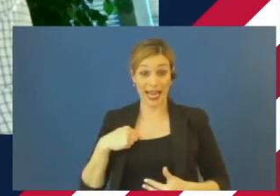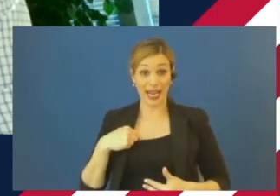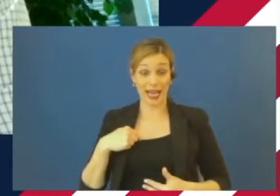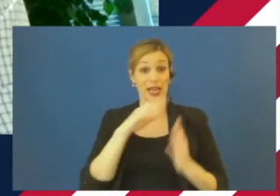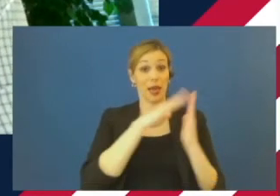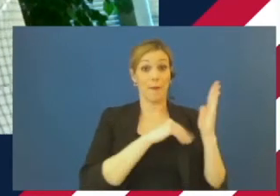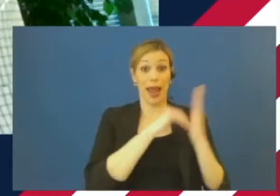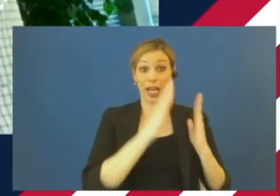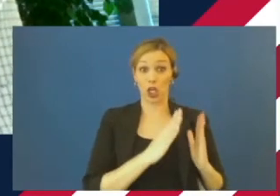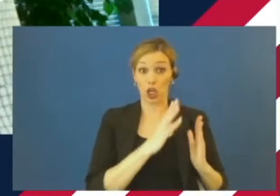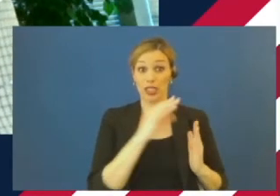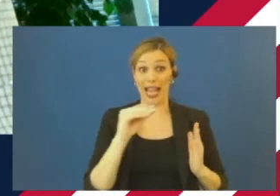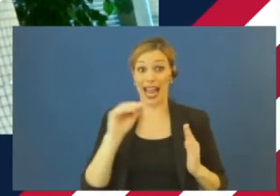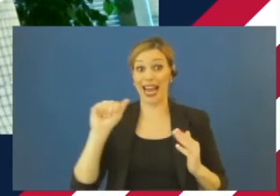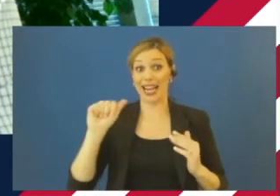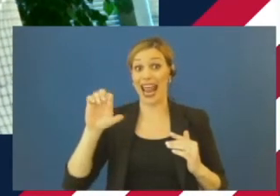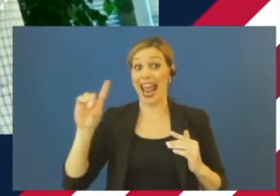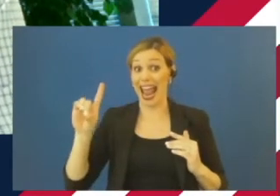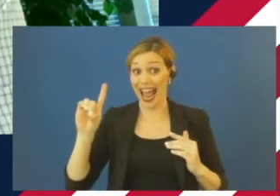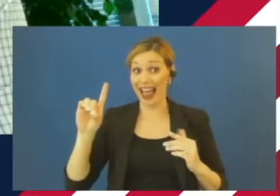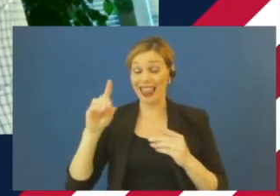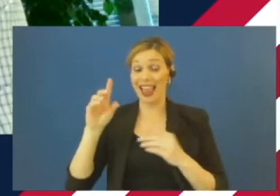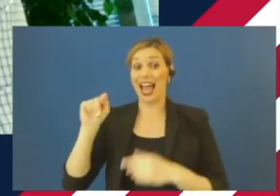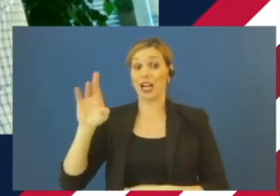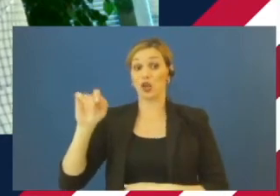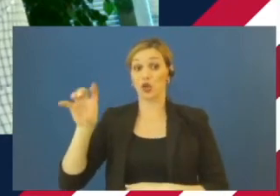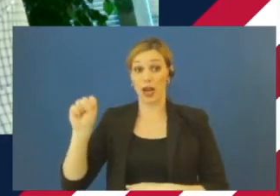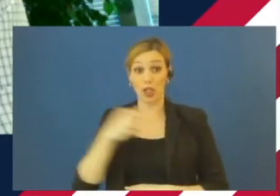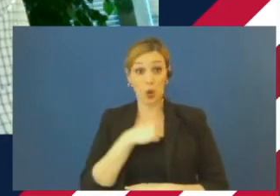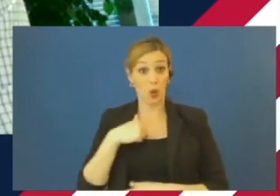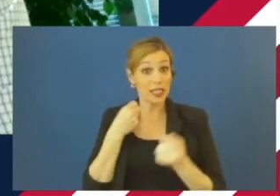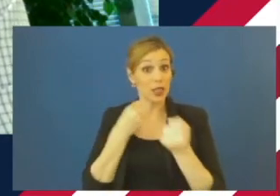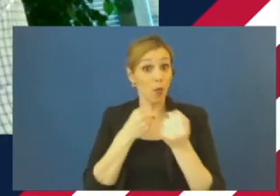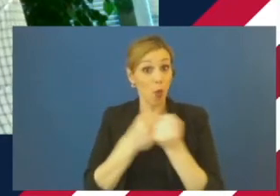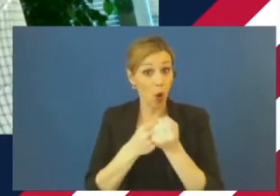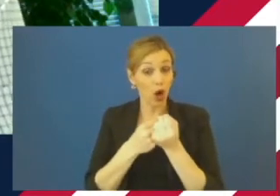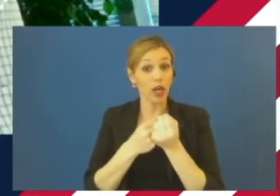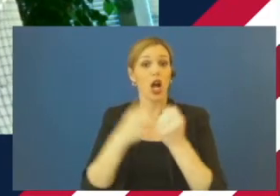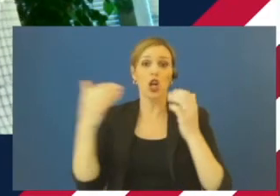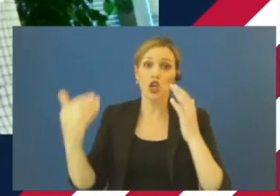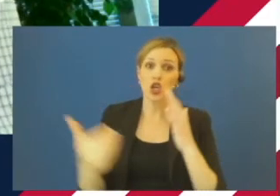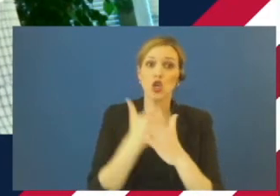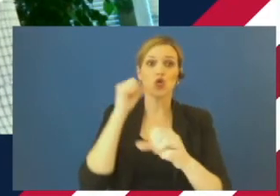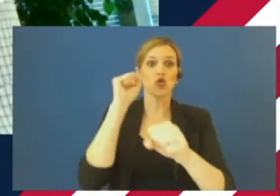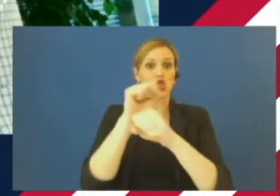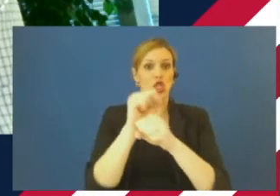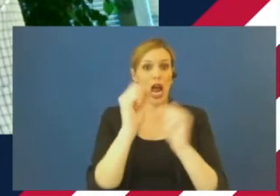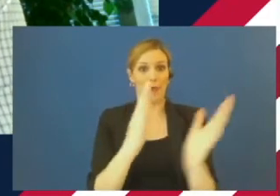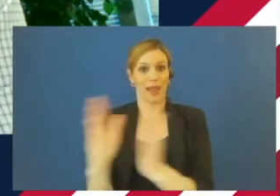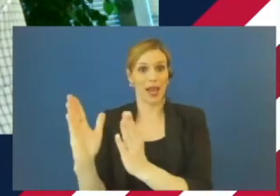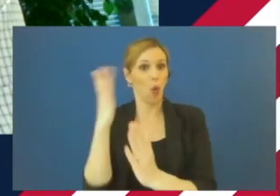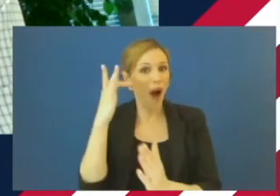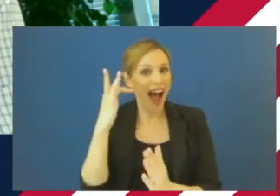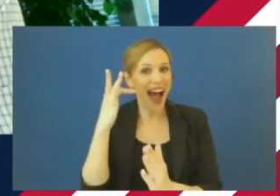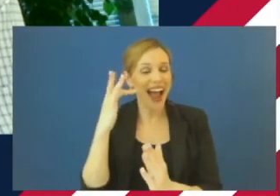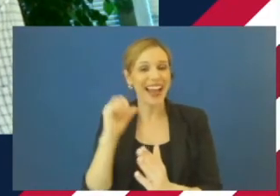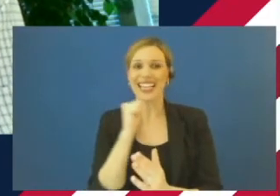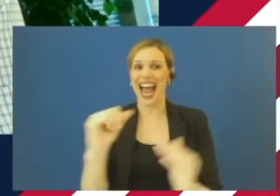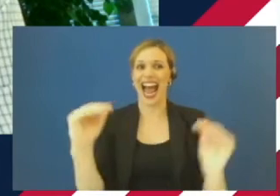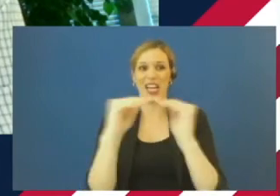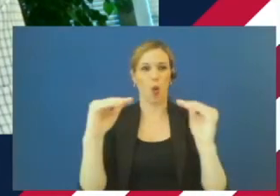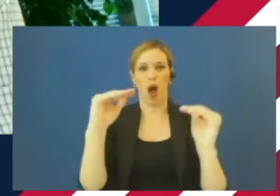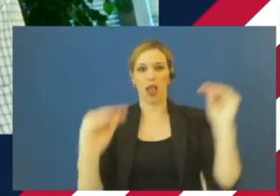Trades, we support a climate and jobs plan that addresses the crisis of inequality and climate change head